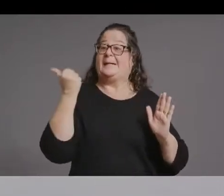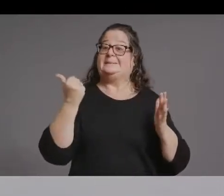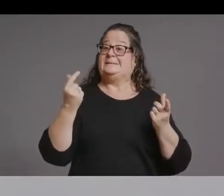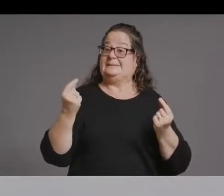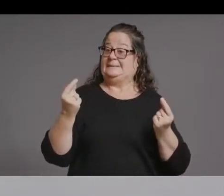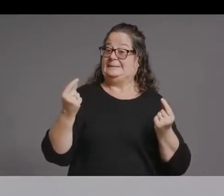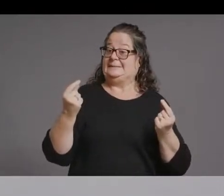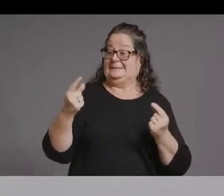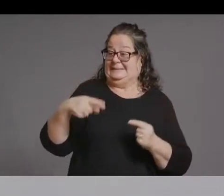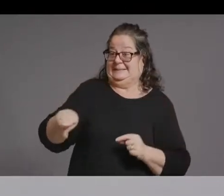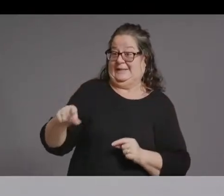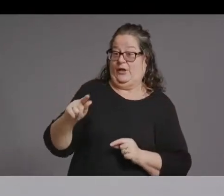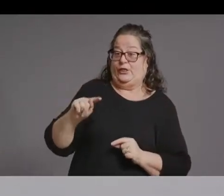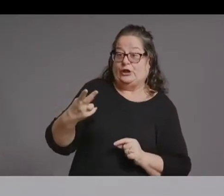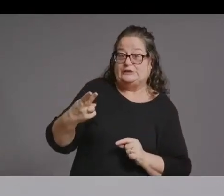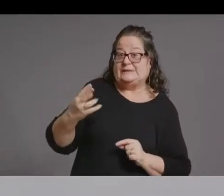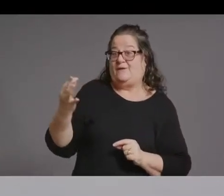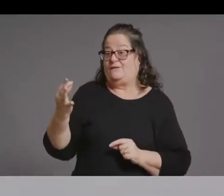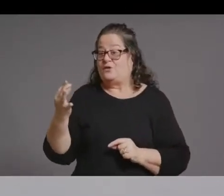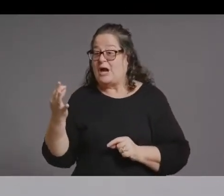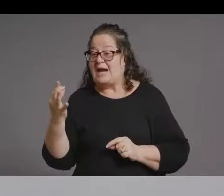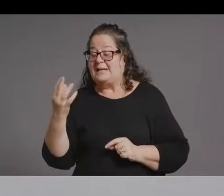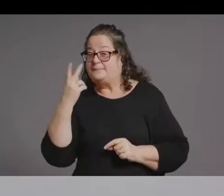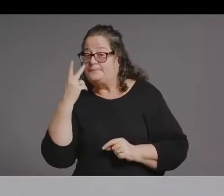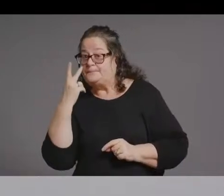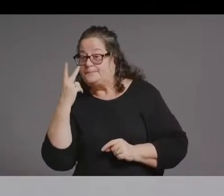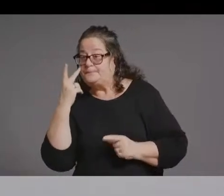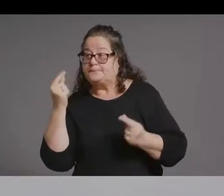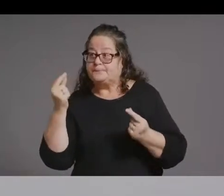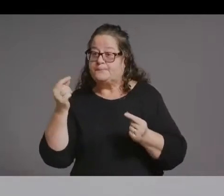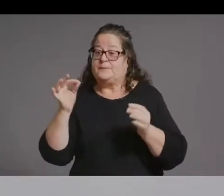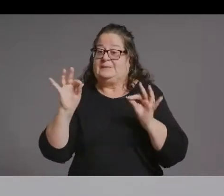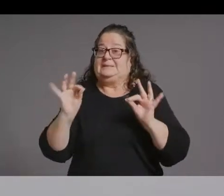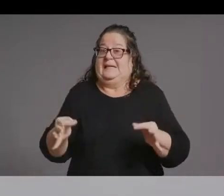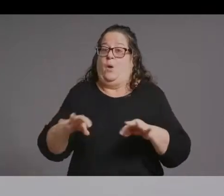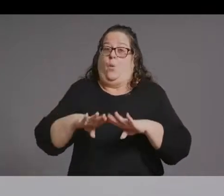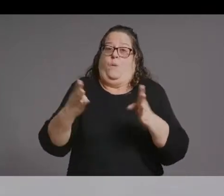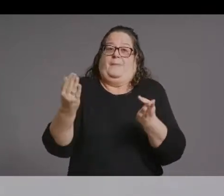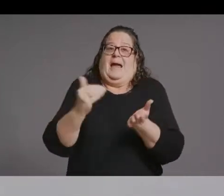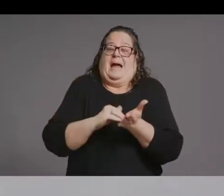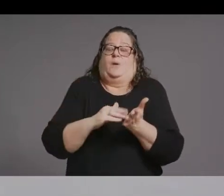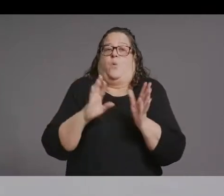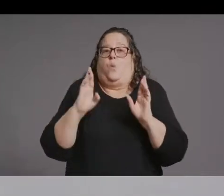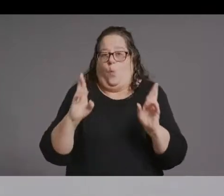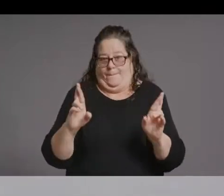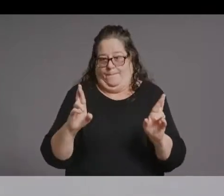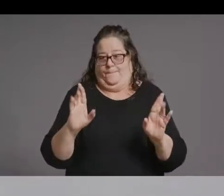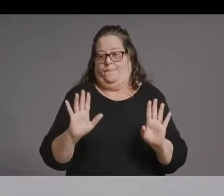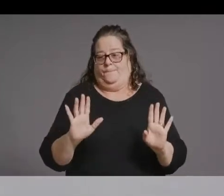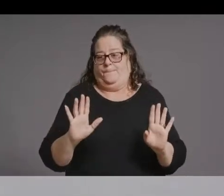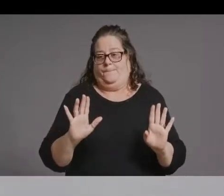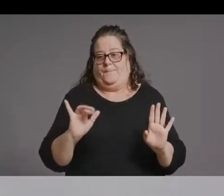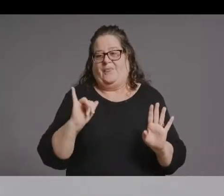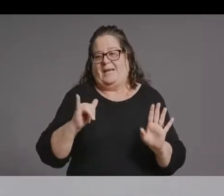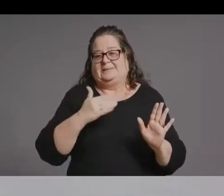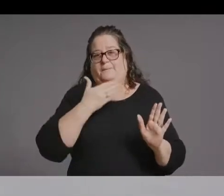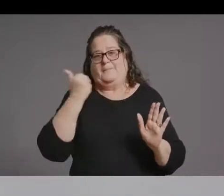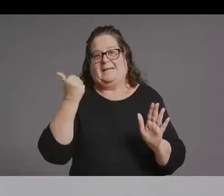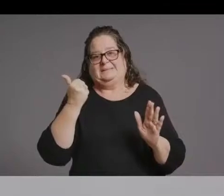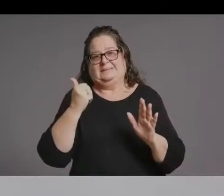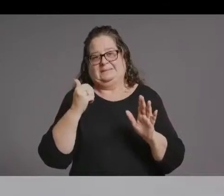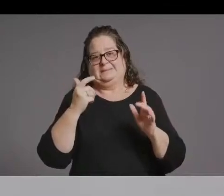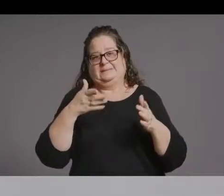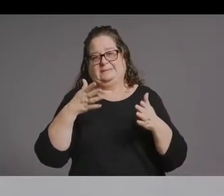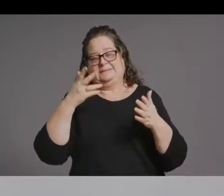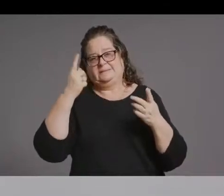they determine that it's okay to unpause. That would be the best case scenario. It's really hard to predict